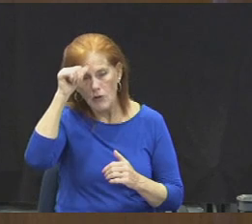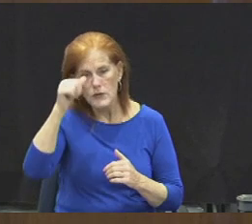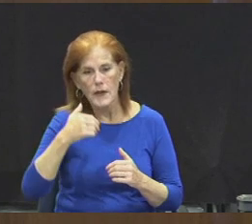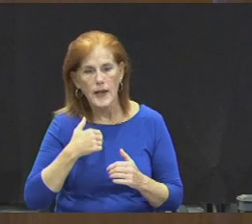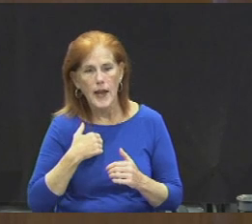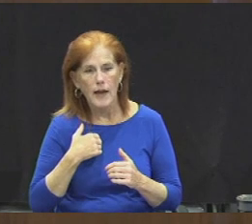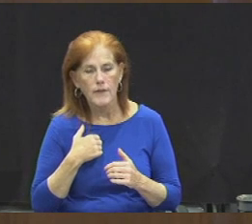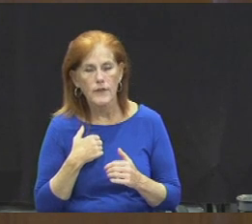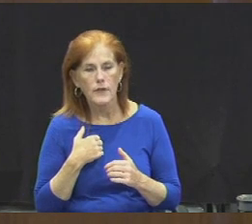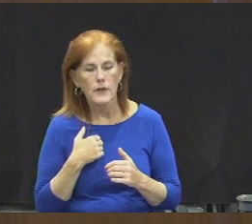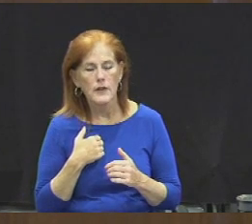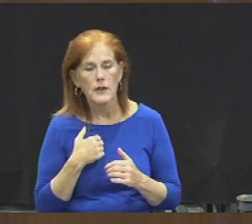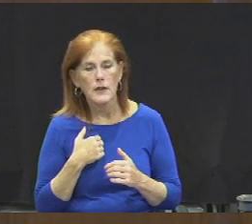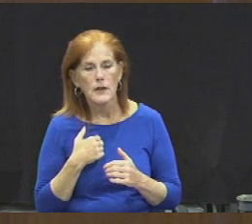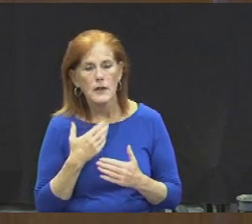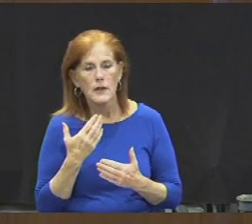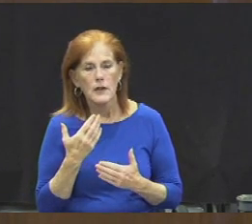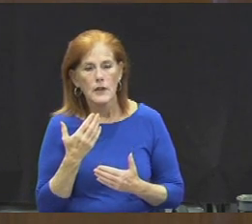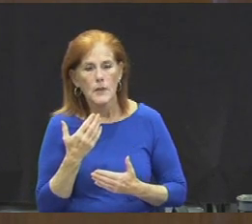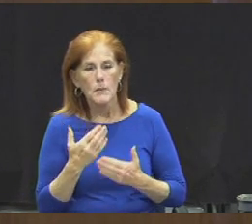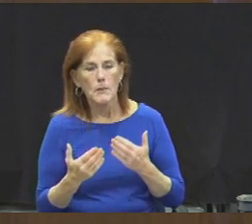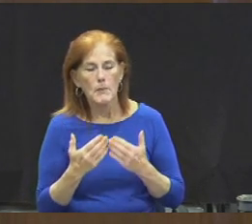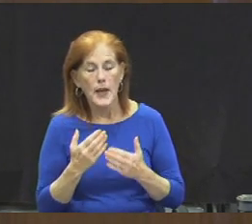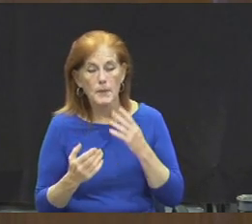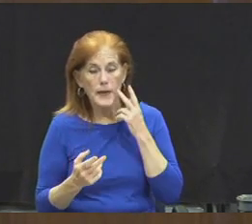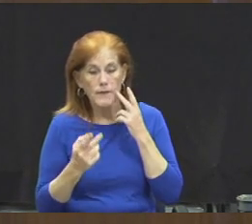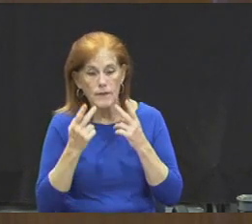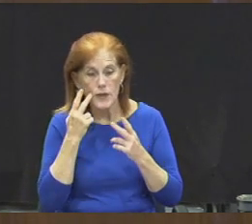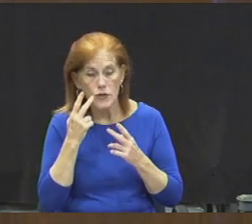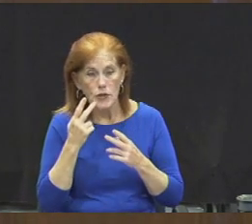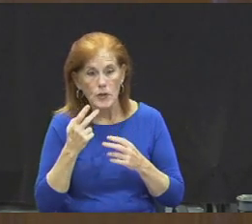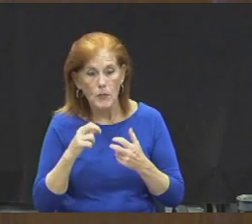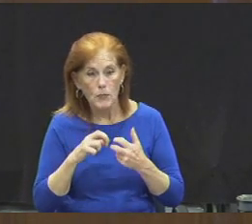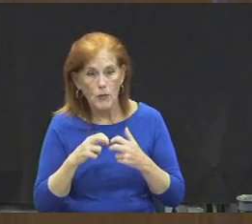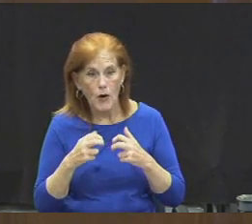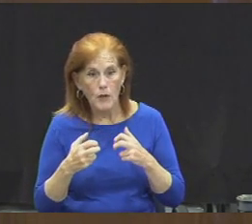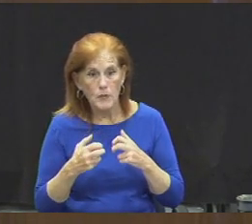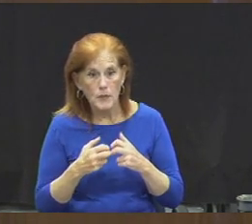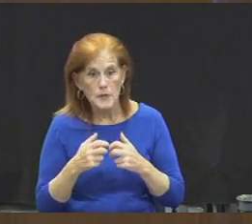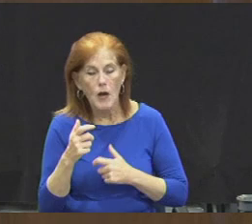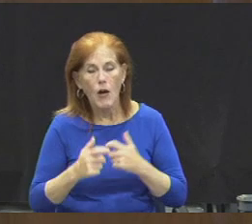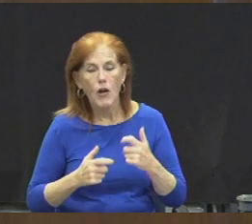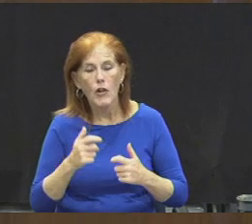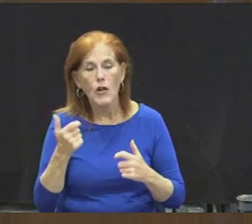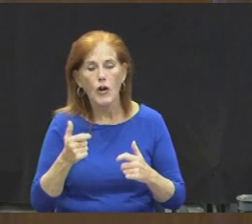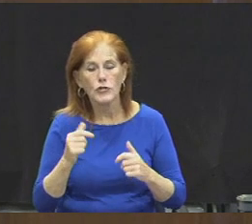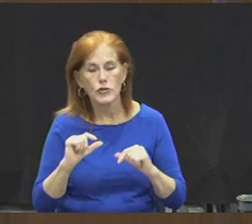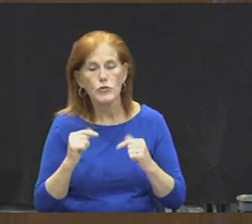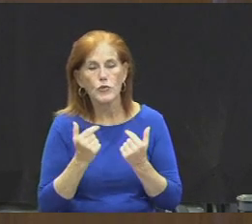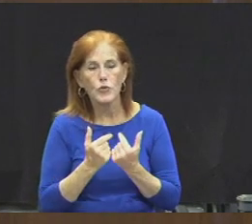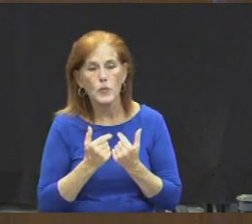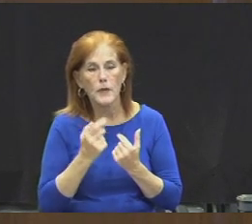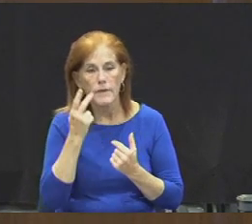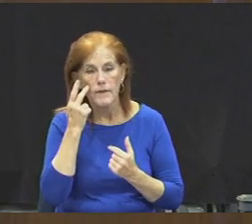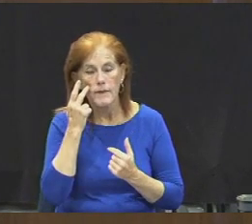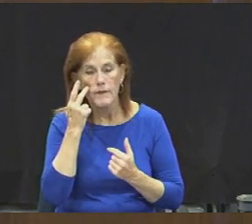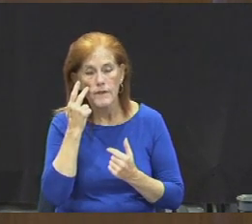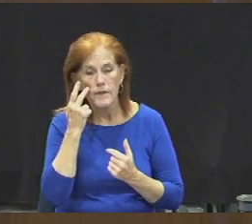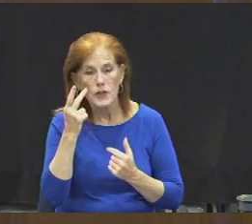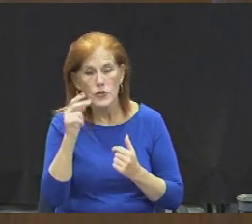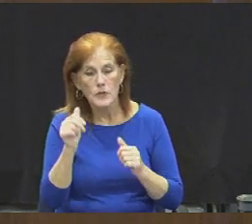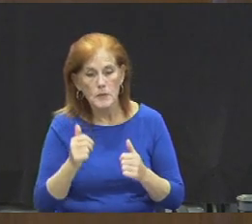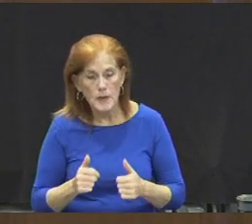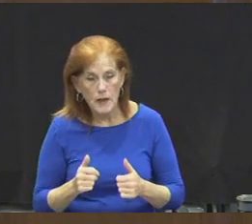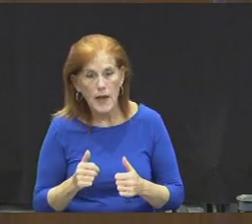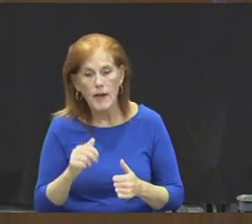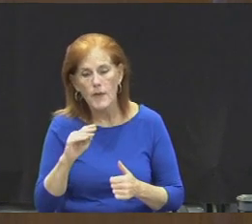some onset of vision, the largest group is over 55 with macular degeneration. But